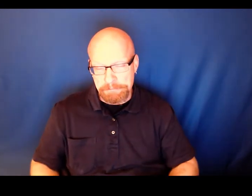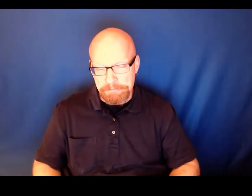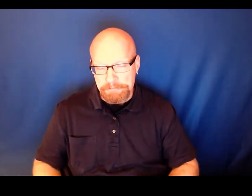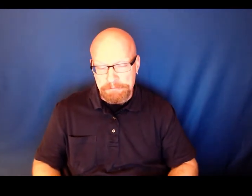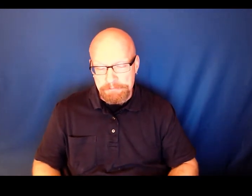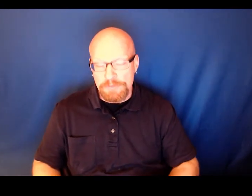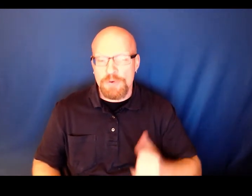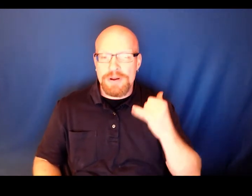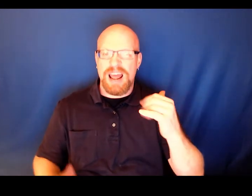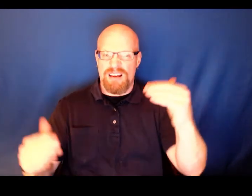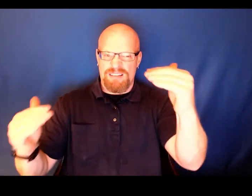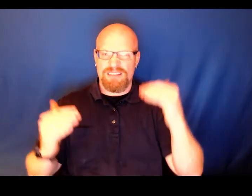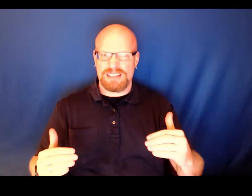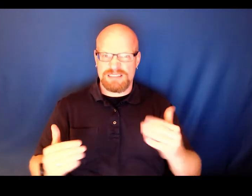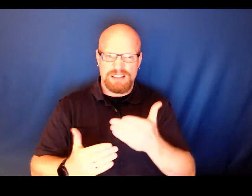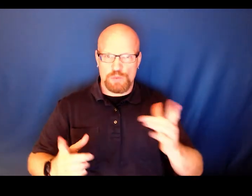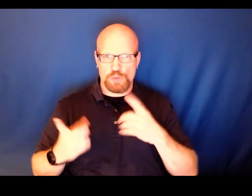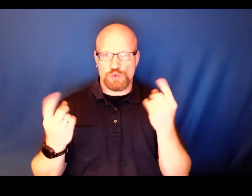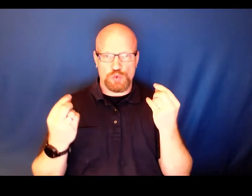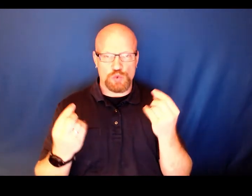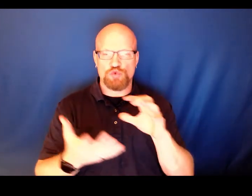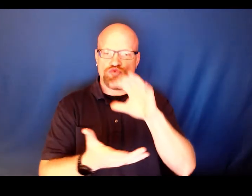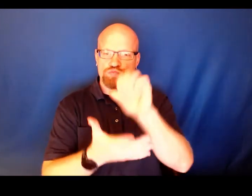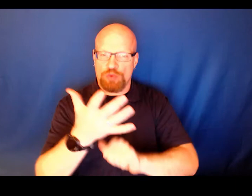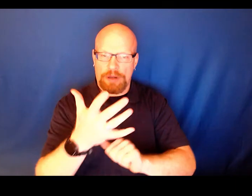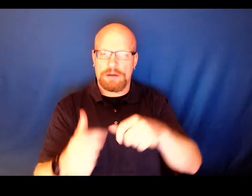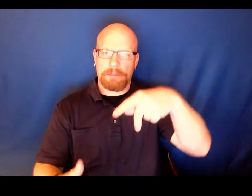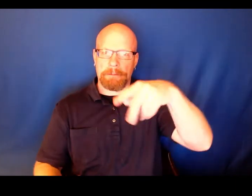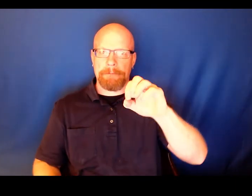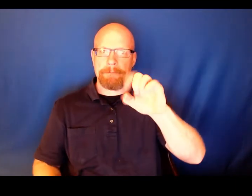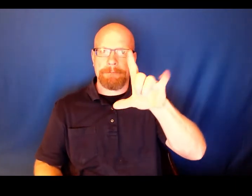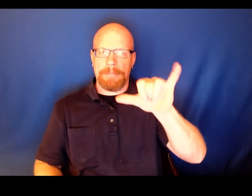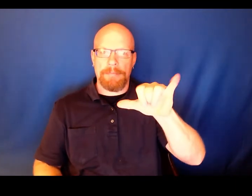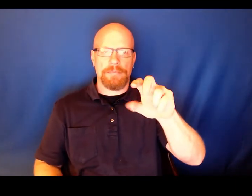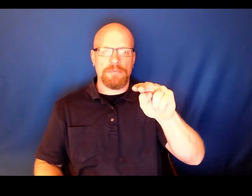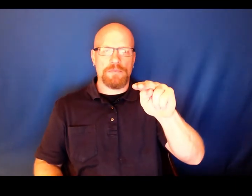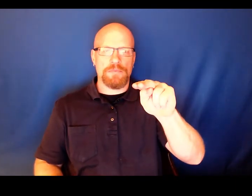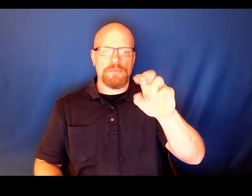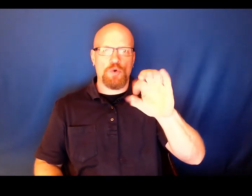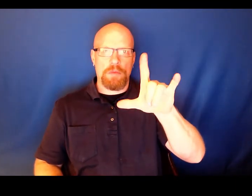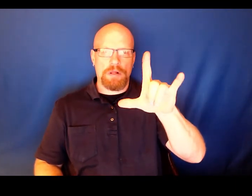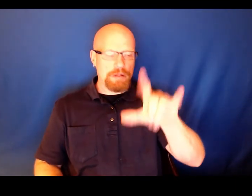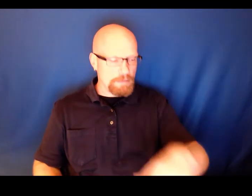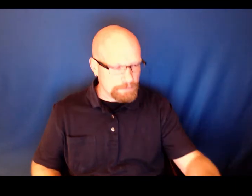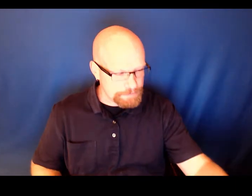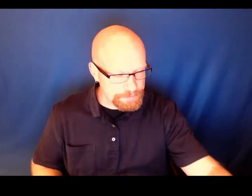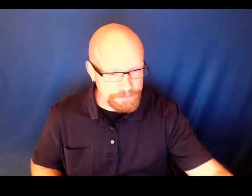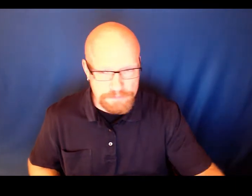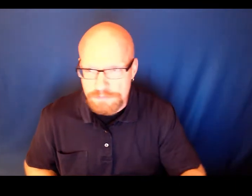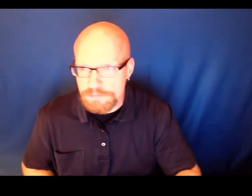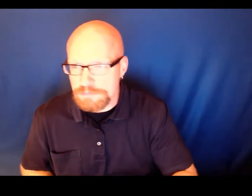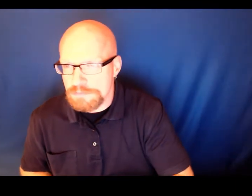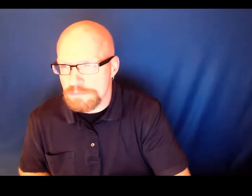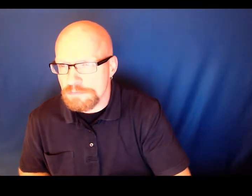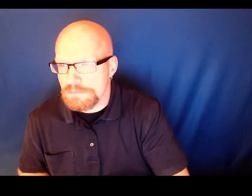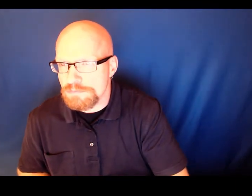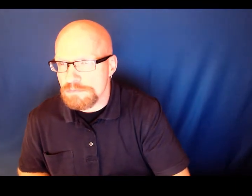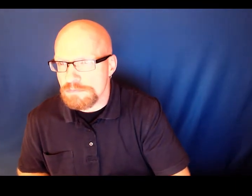the same variables. Now we're going to subtract polynomials.